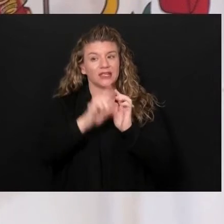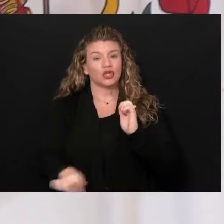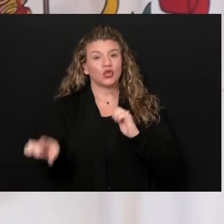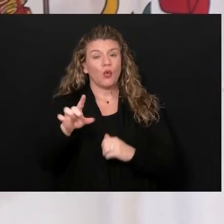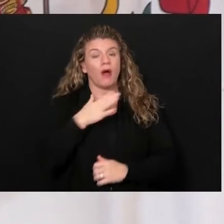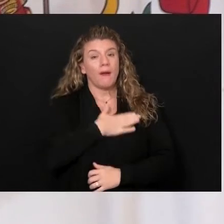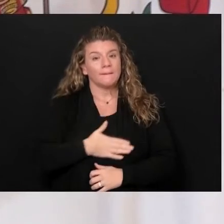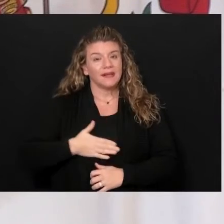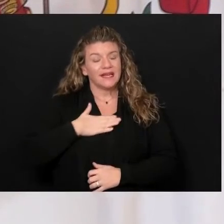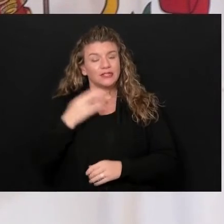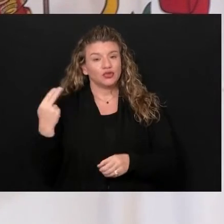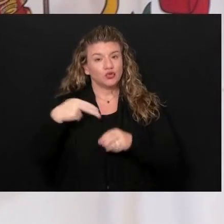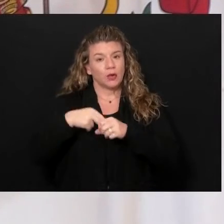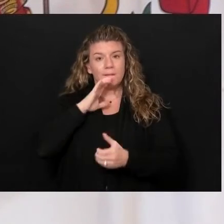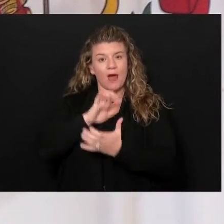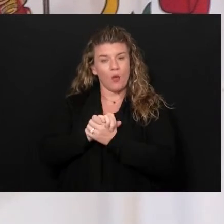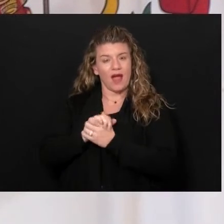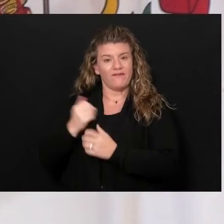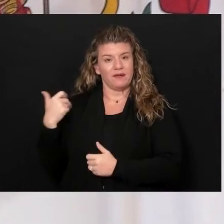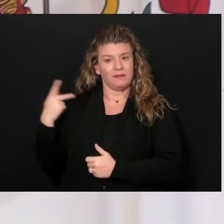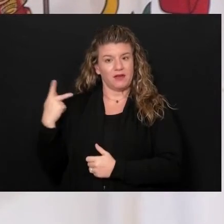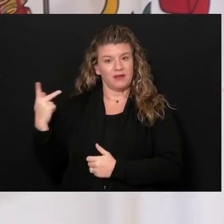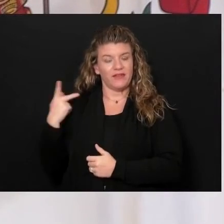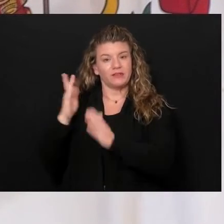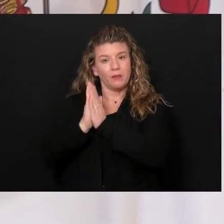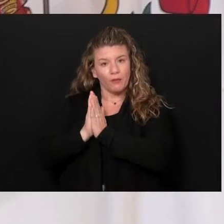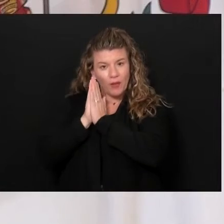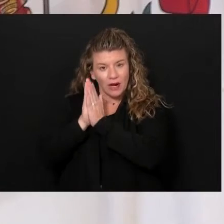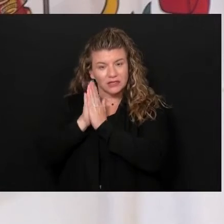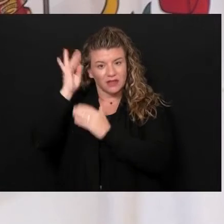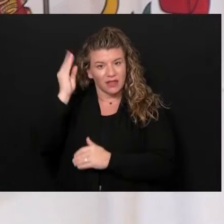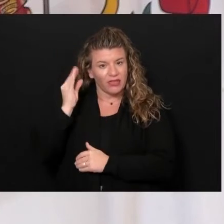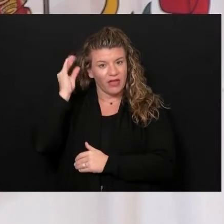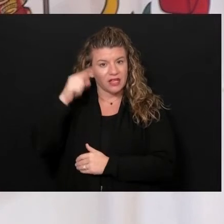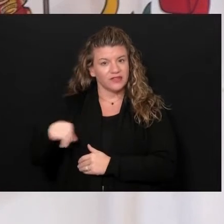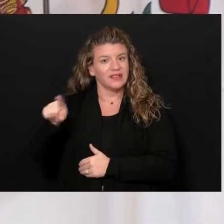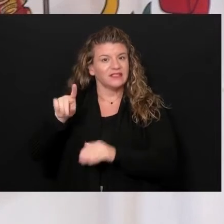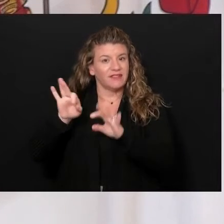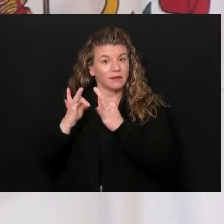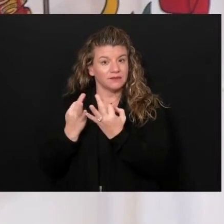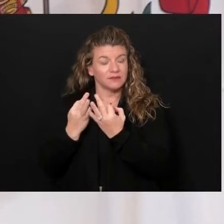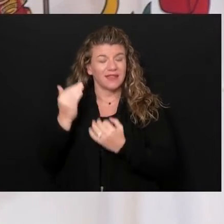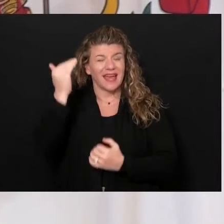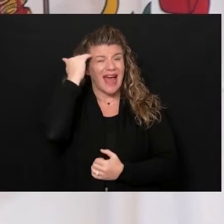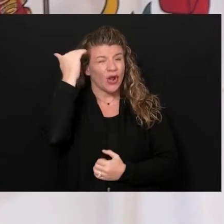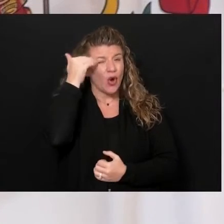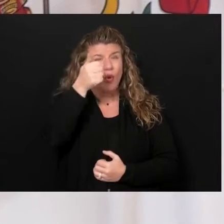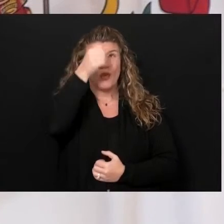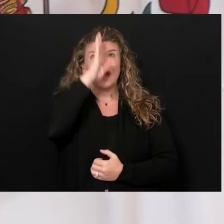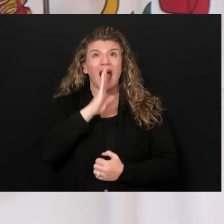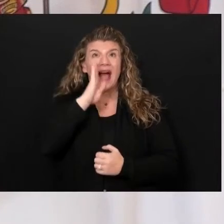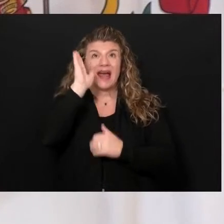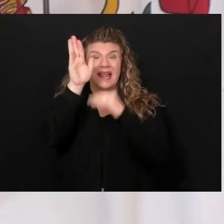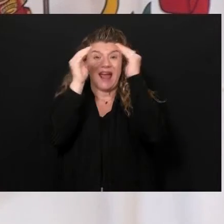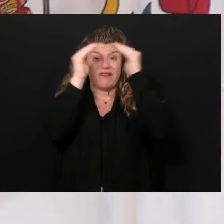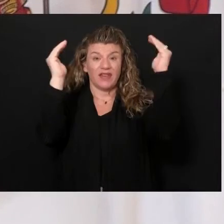please join Kathy and I in our prayers, and I know that God above is